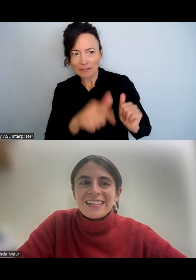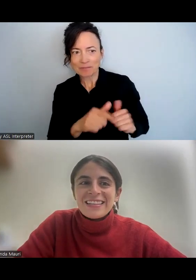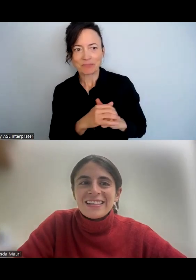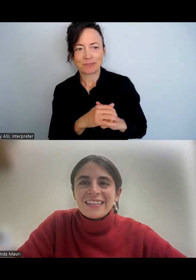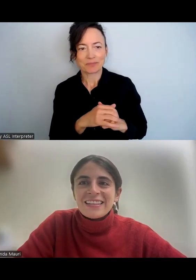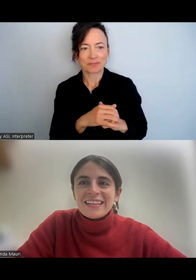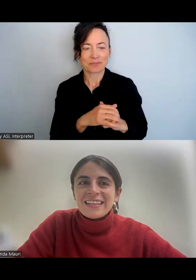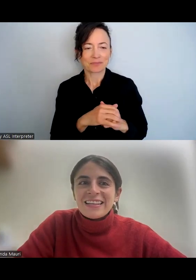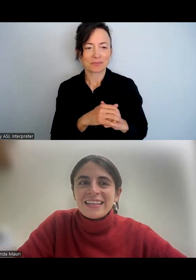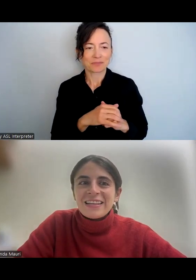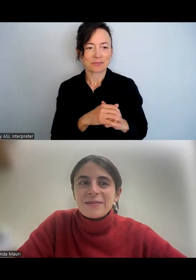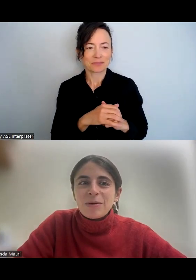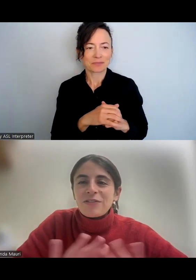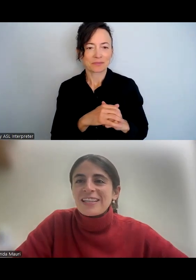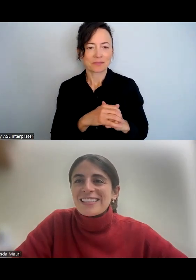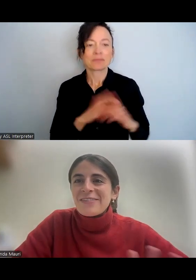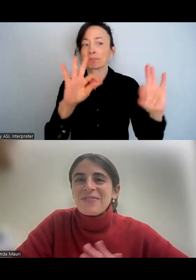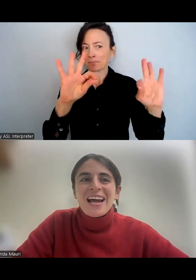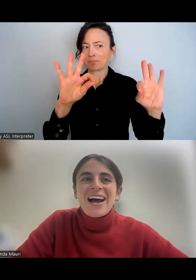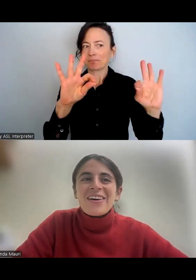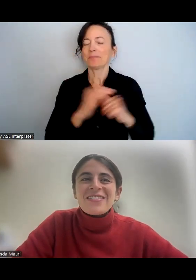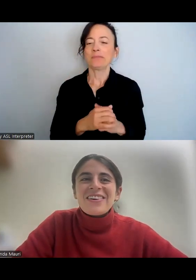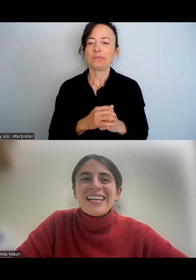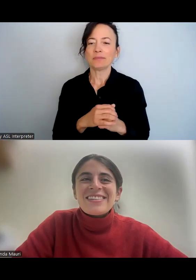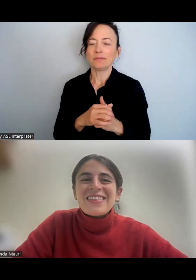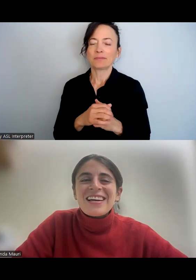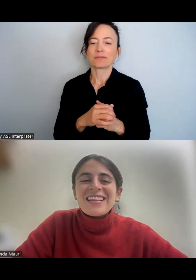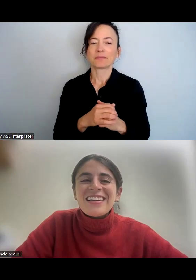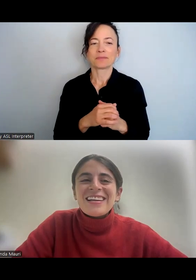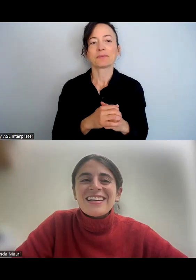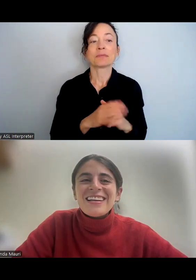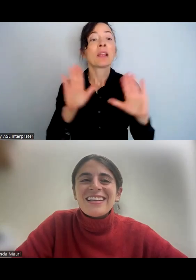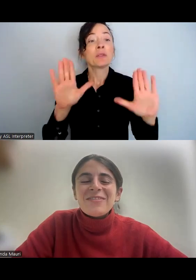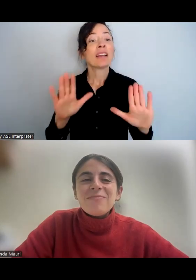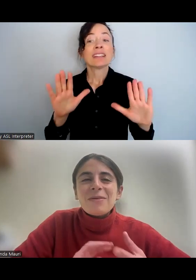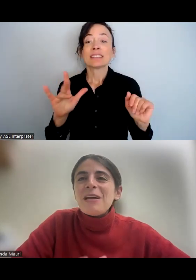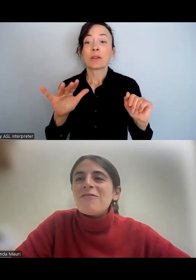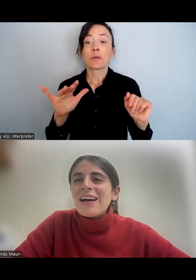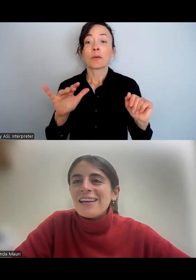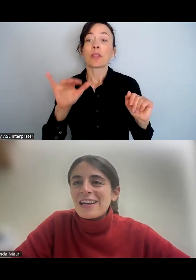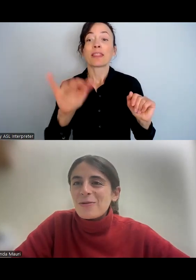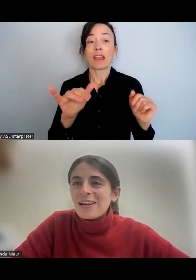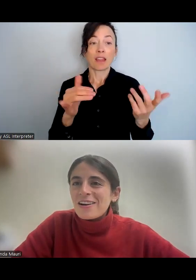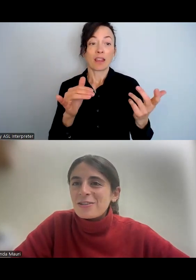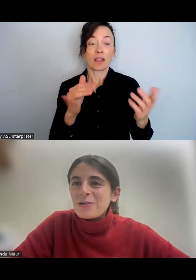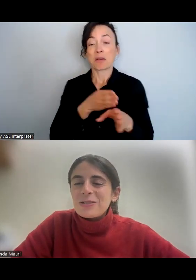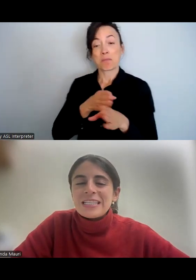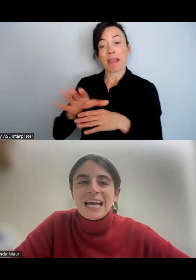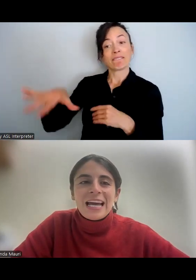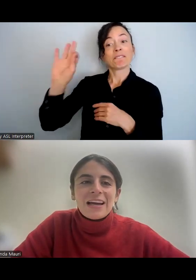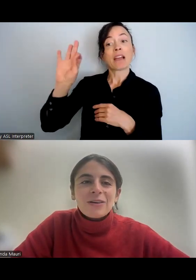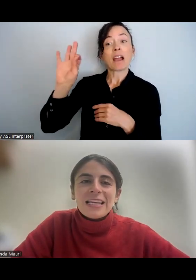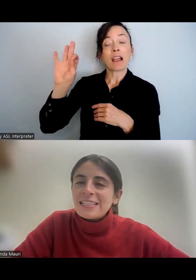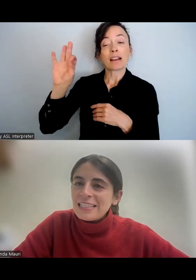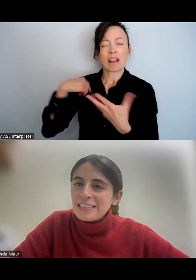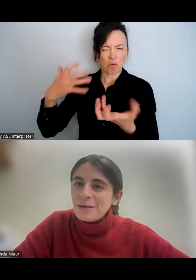Perfect. That's it. Great. So the the main finding that I wanted to talk to you